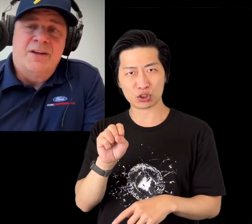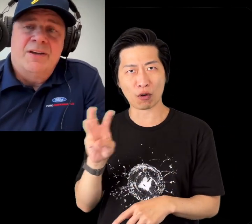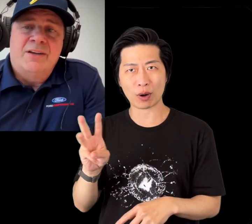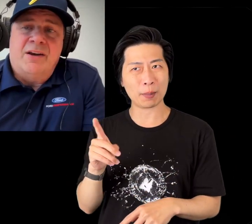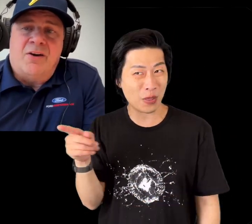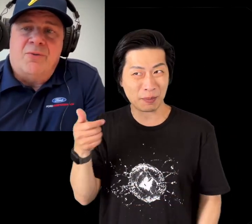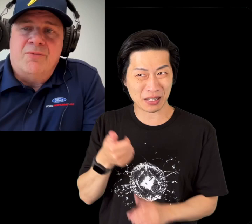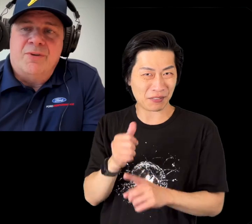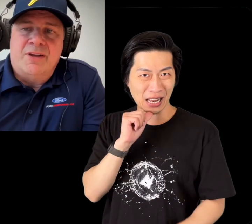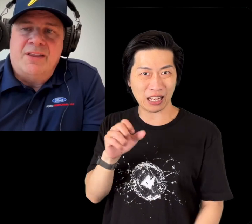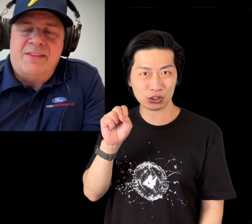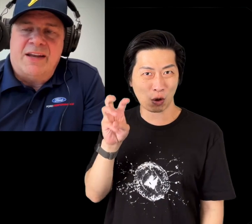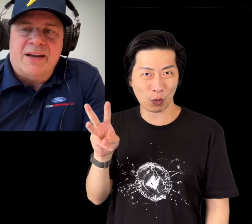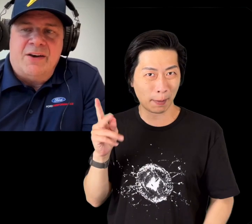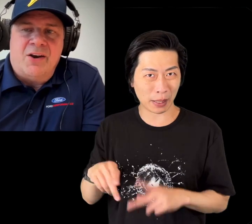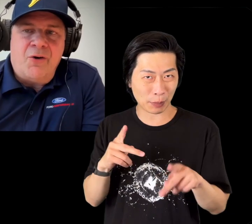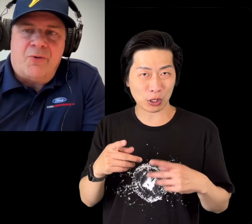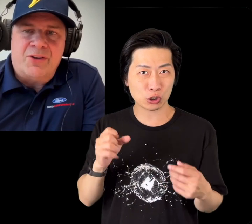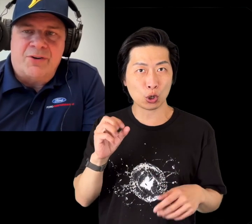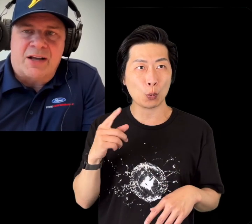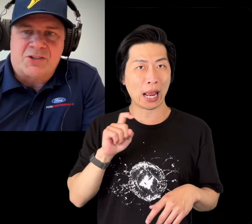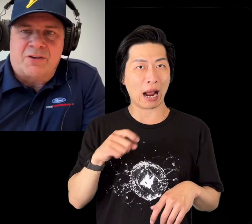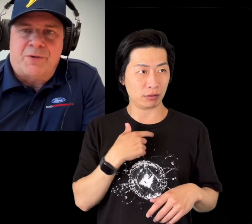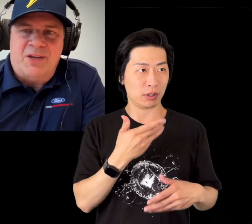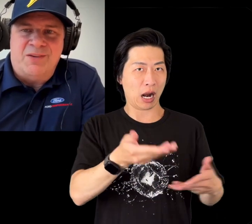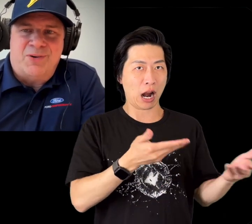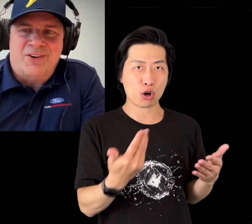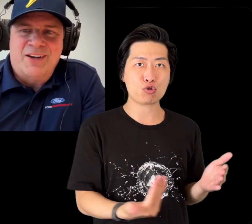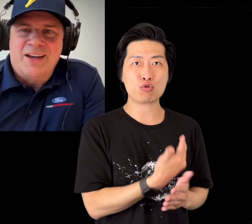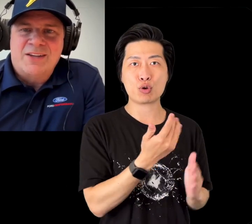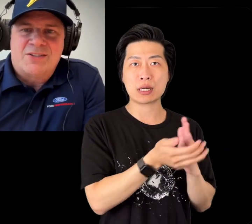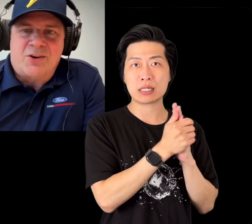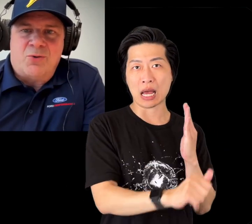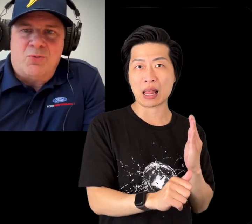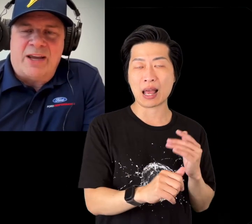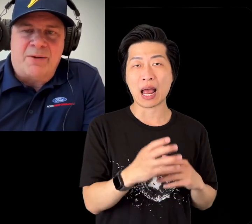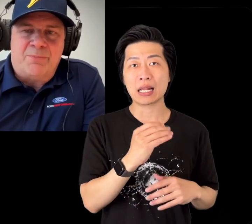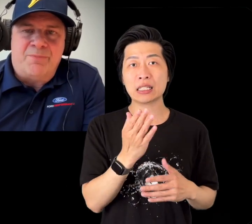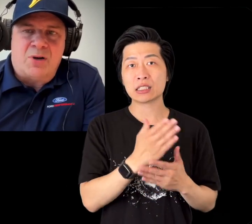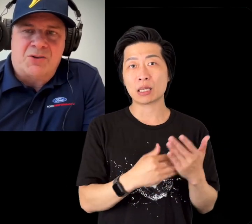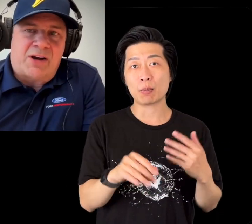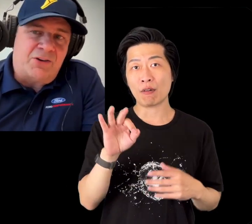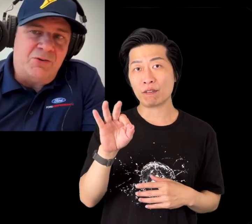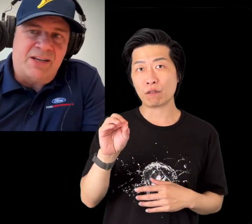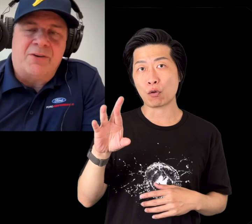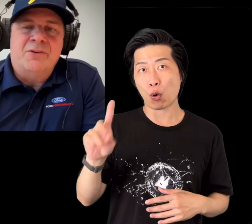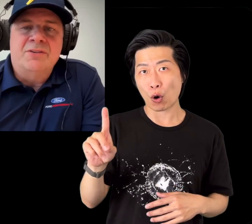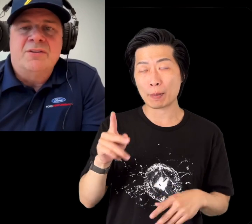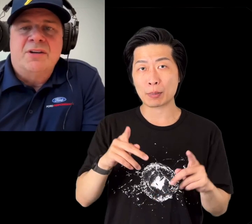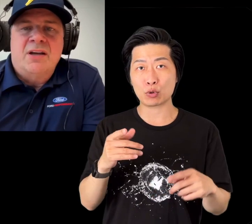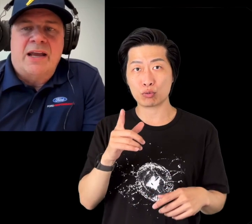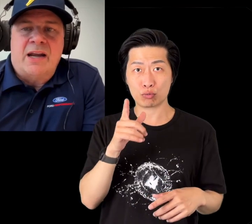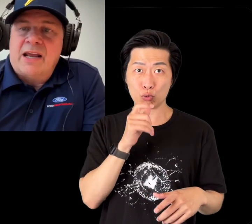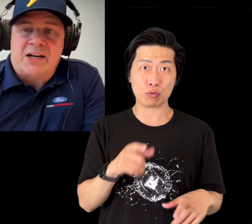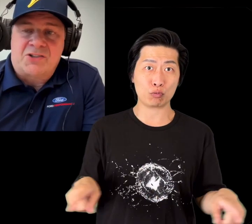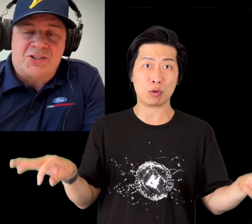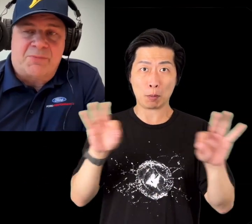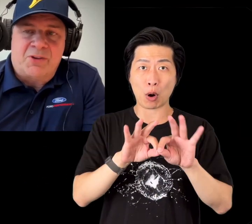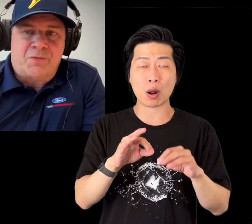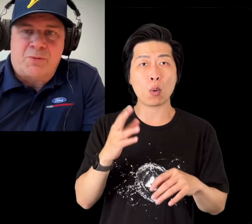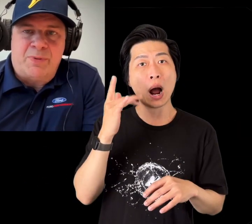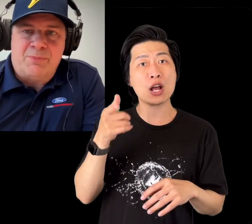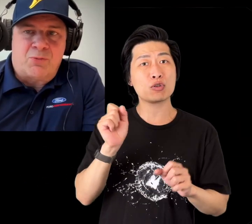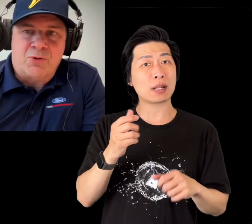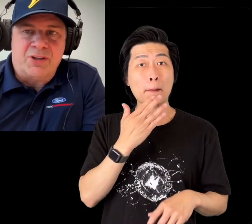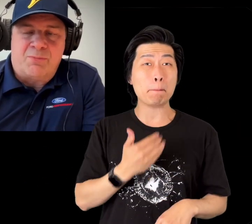vehicle. They didn't know. They're not software people. Yeah. So we had to attract new talent. And actually some